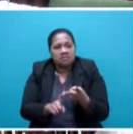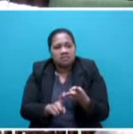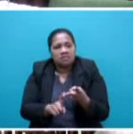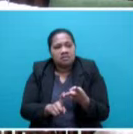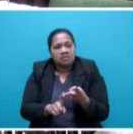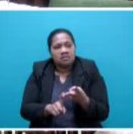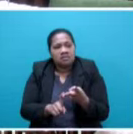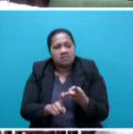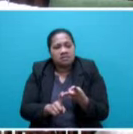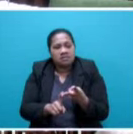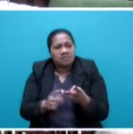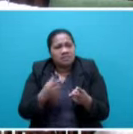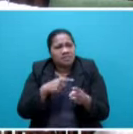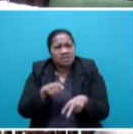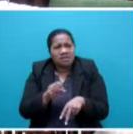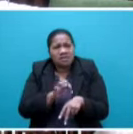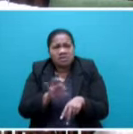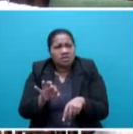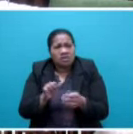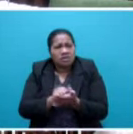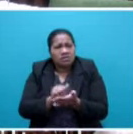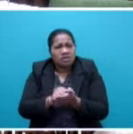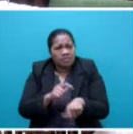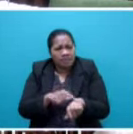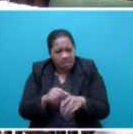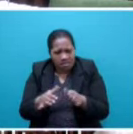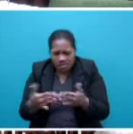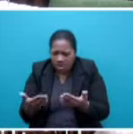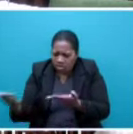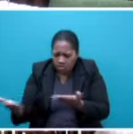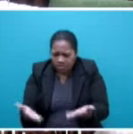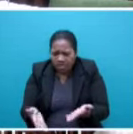because it's not the appropriate time to be bringing it in. We are on this motion first.